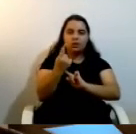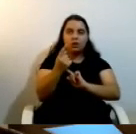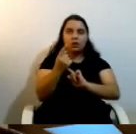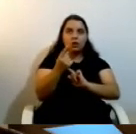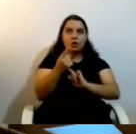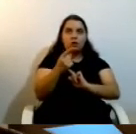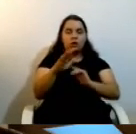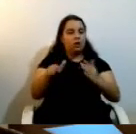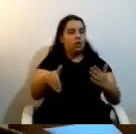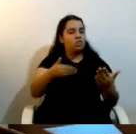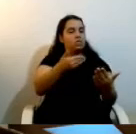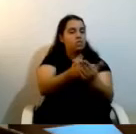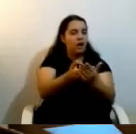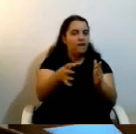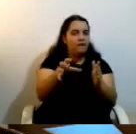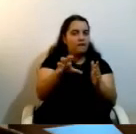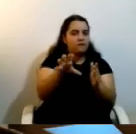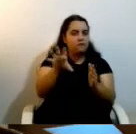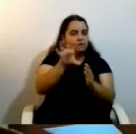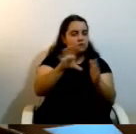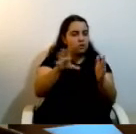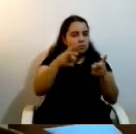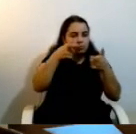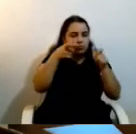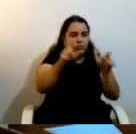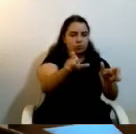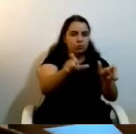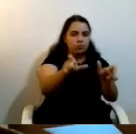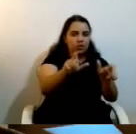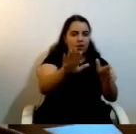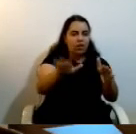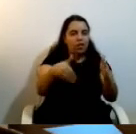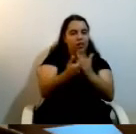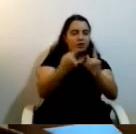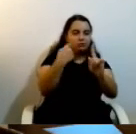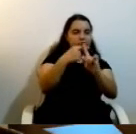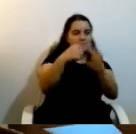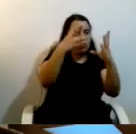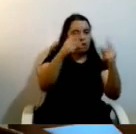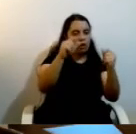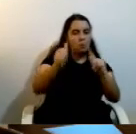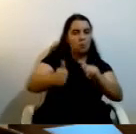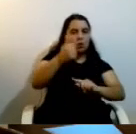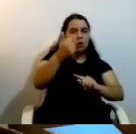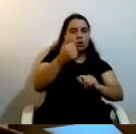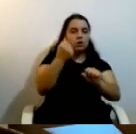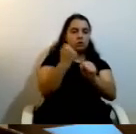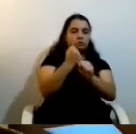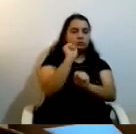control and optimize the quality of the services, and thus the quality of their